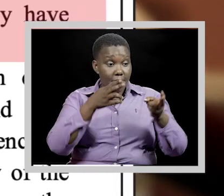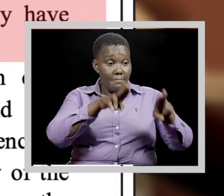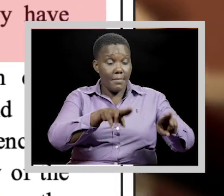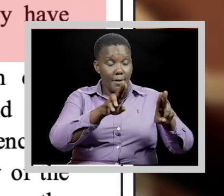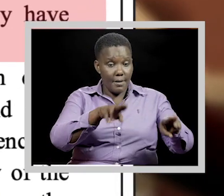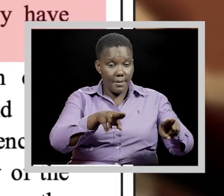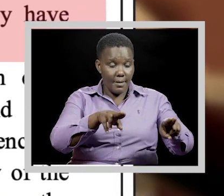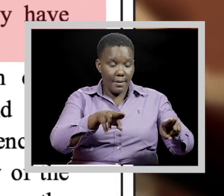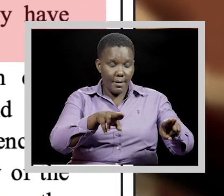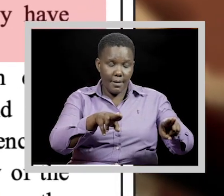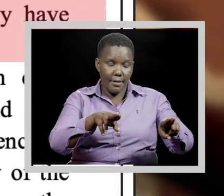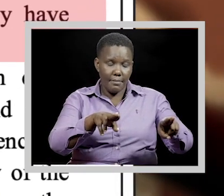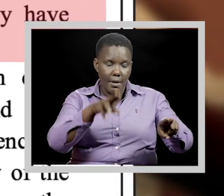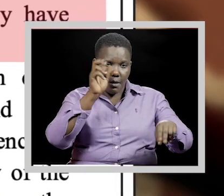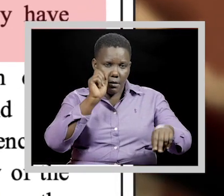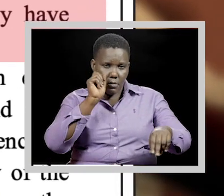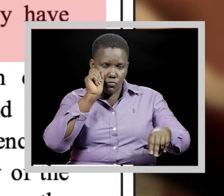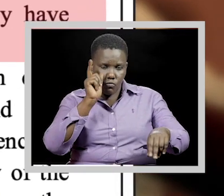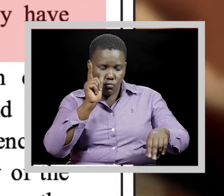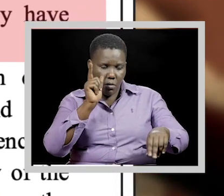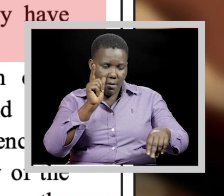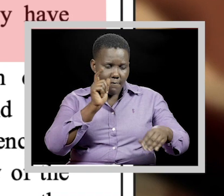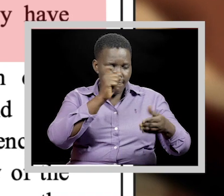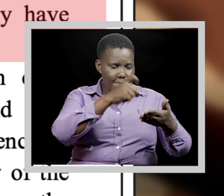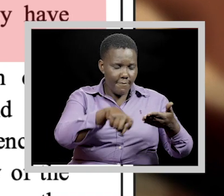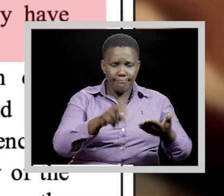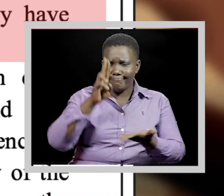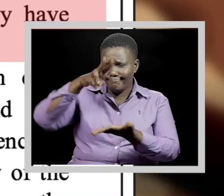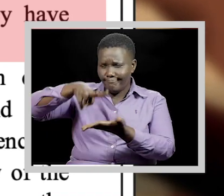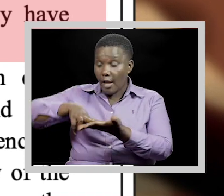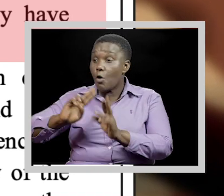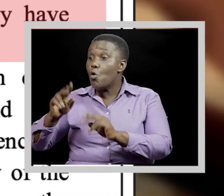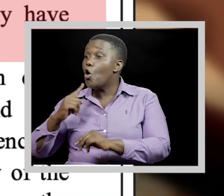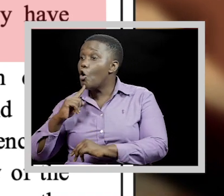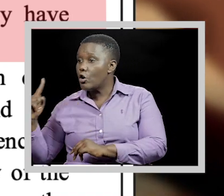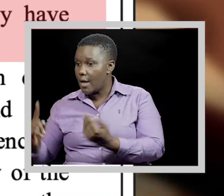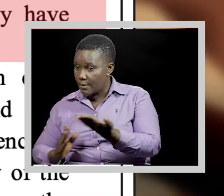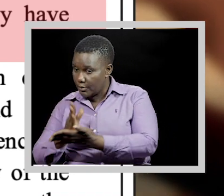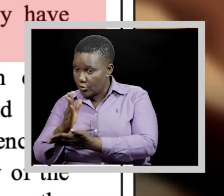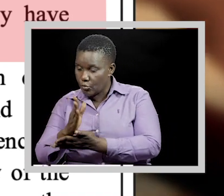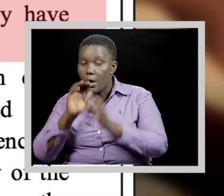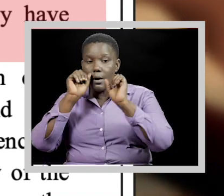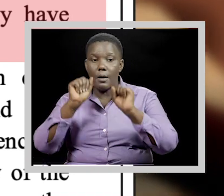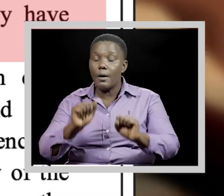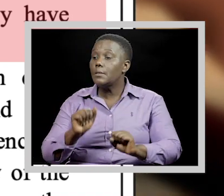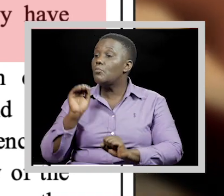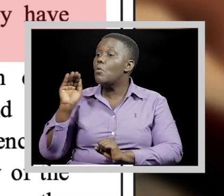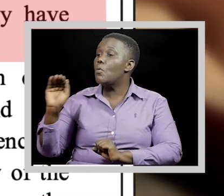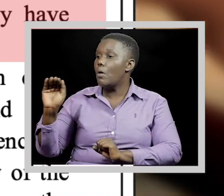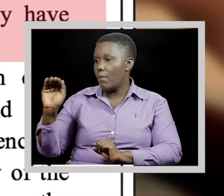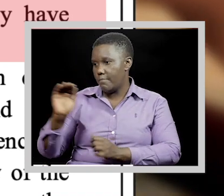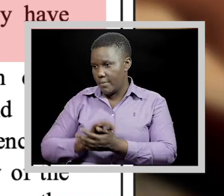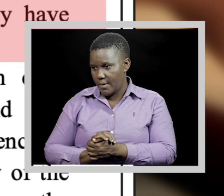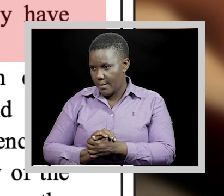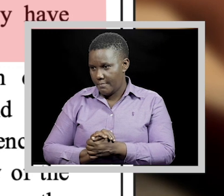stipulates that the court shall, when a finding, sentence, or order is made or passed,